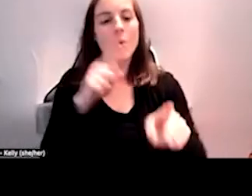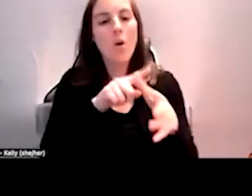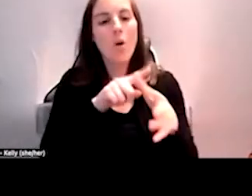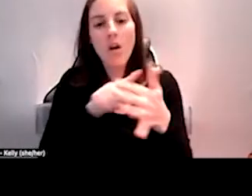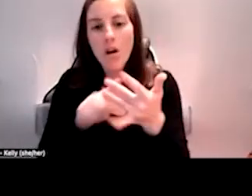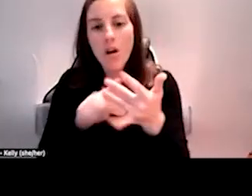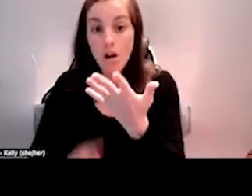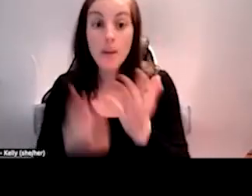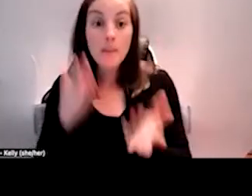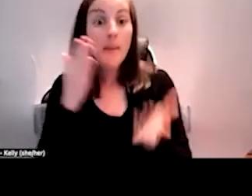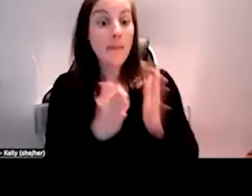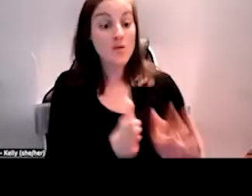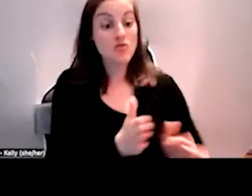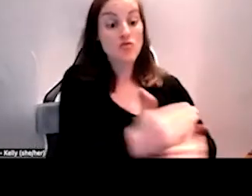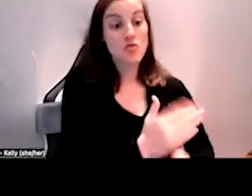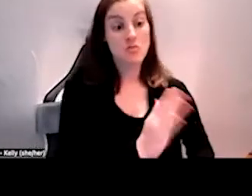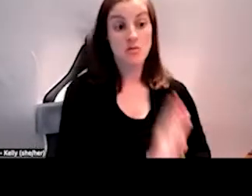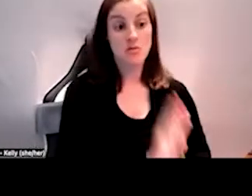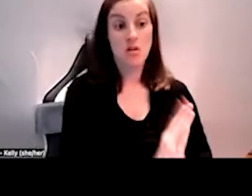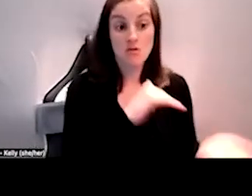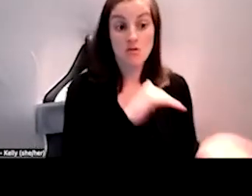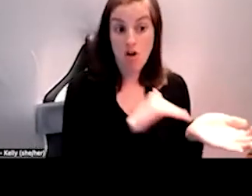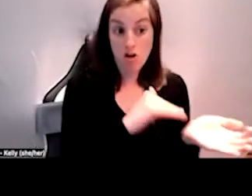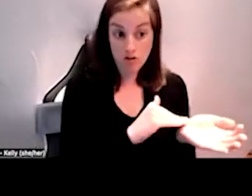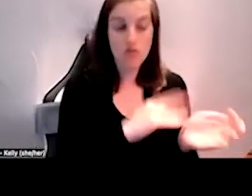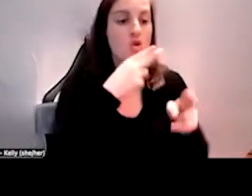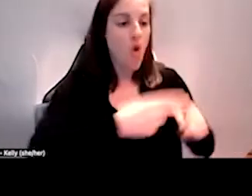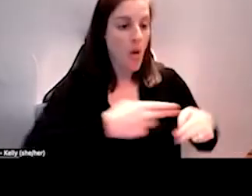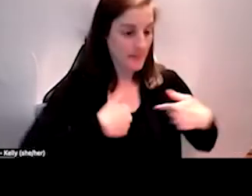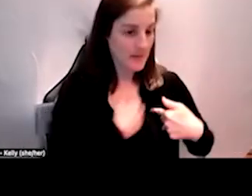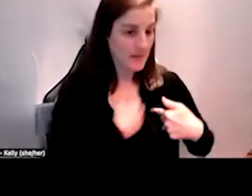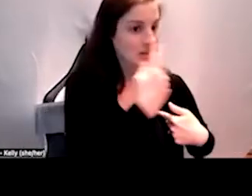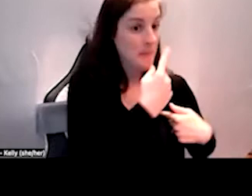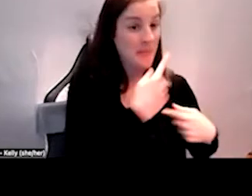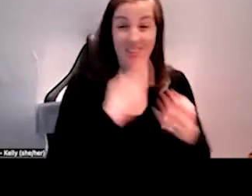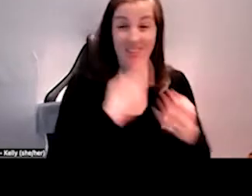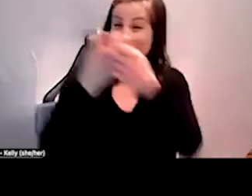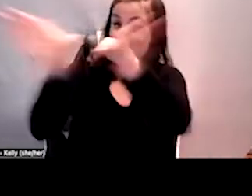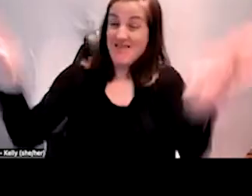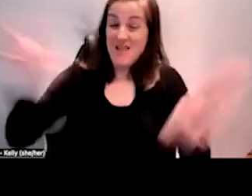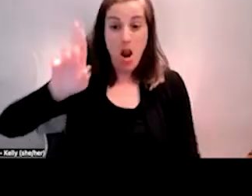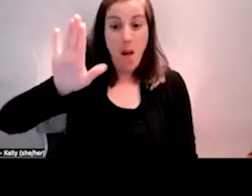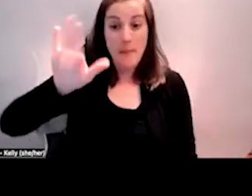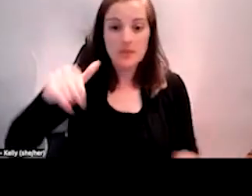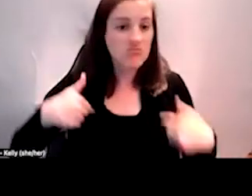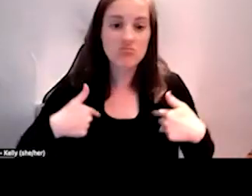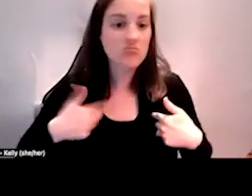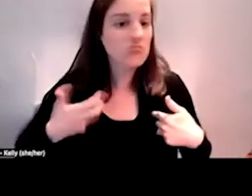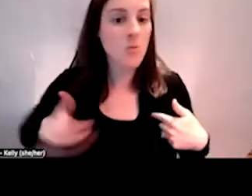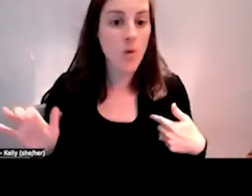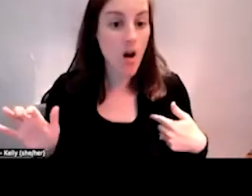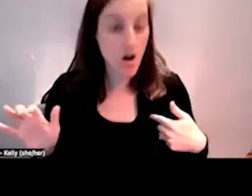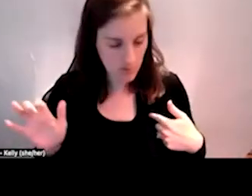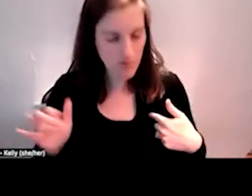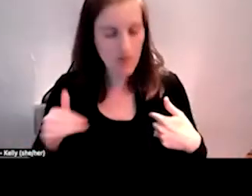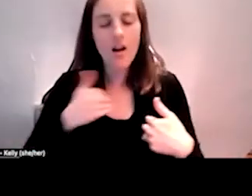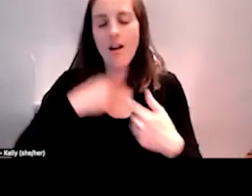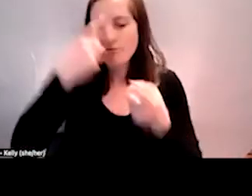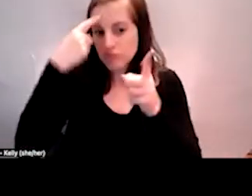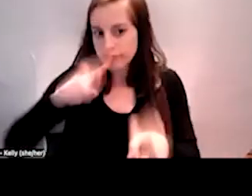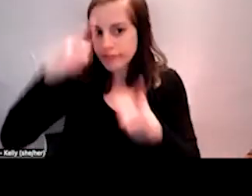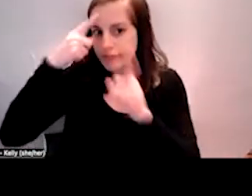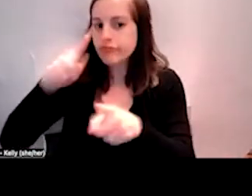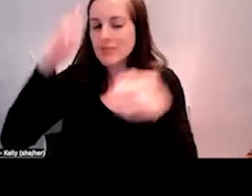in that way. So it's not something that just is a specific point in time where informed consent happens one